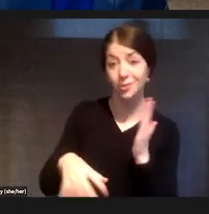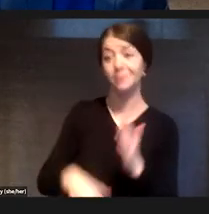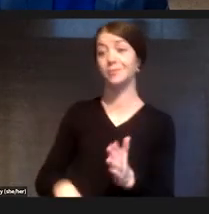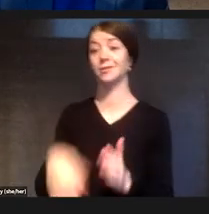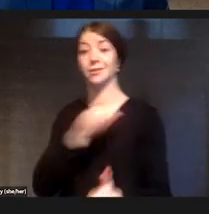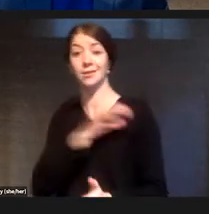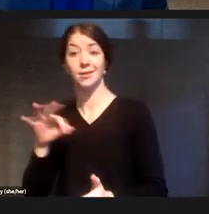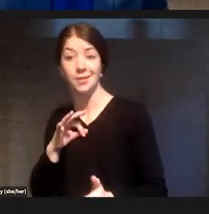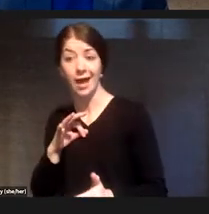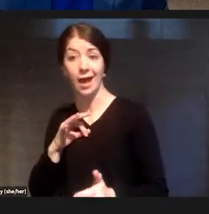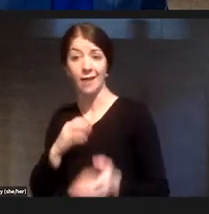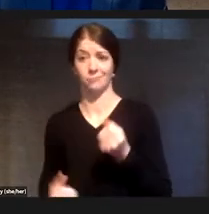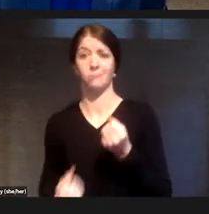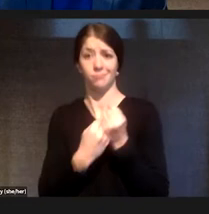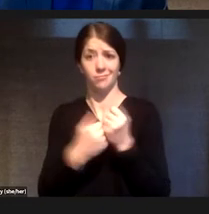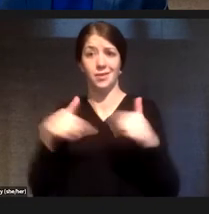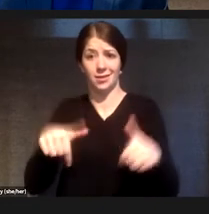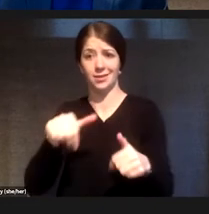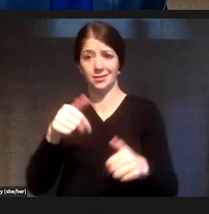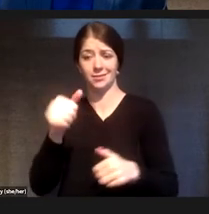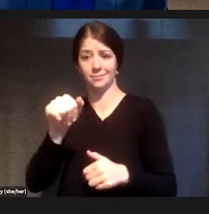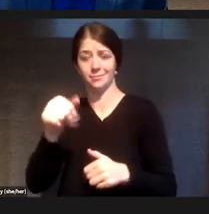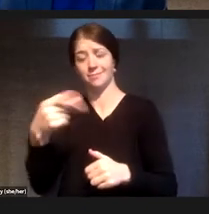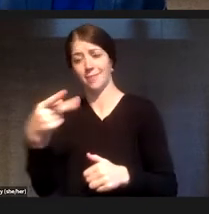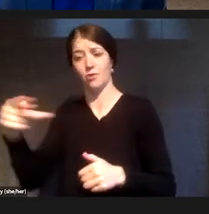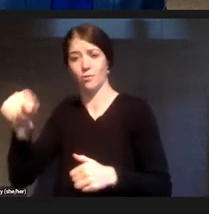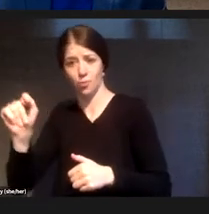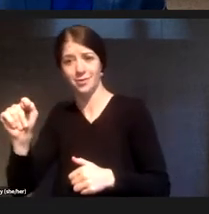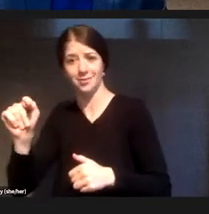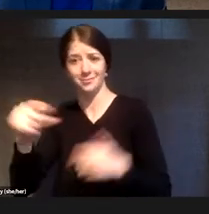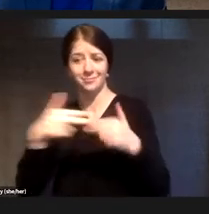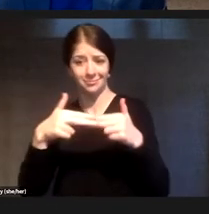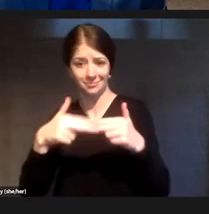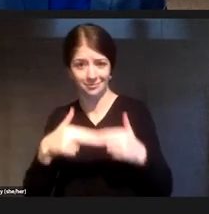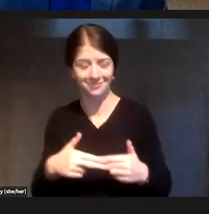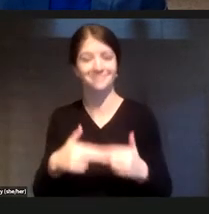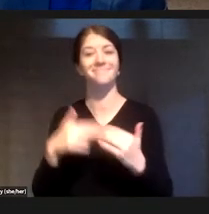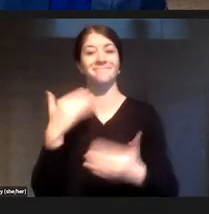the initial iteration of these slides together. And without further ado, let us begin.